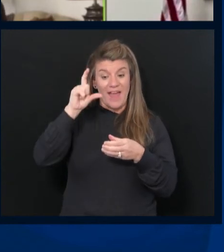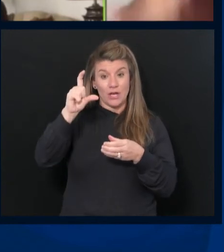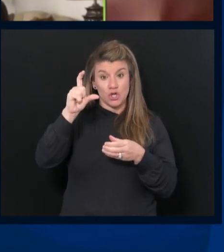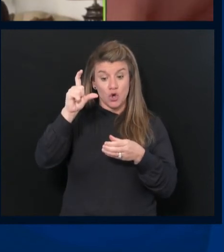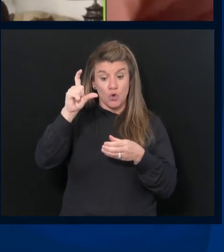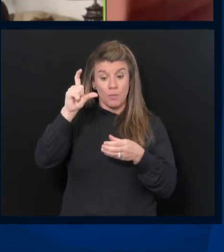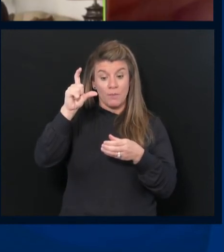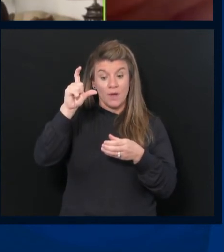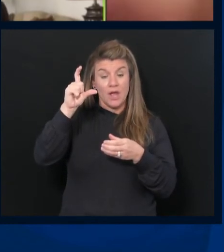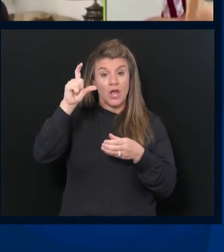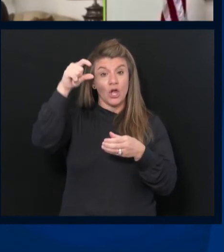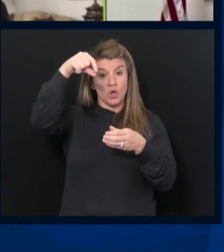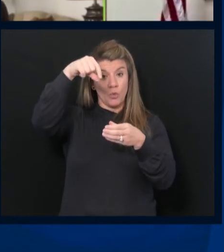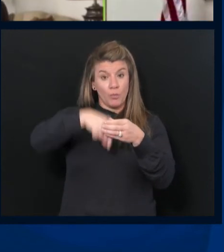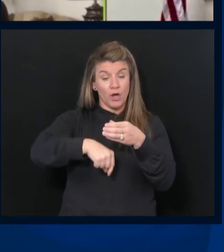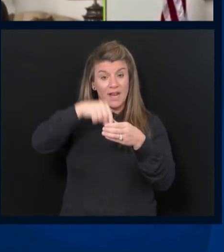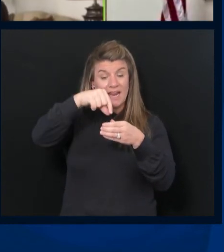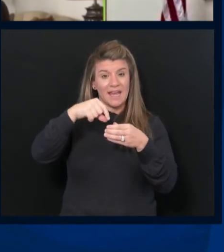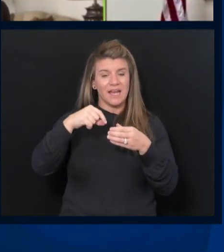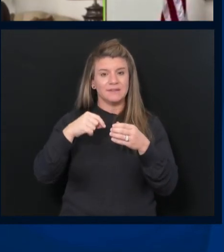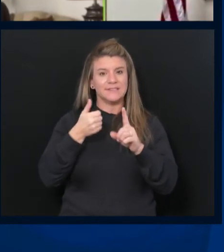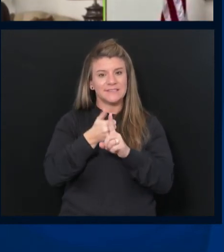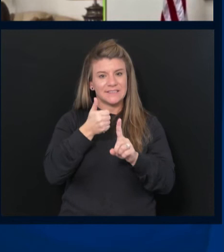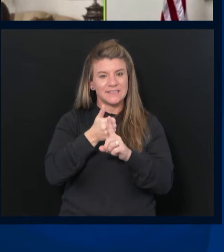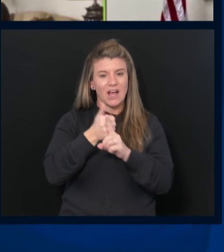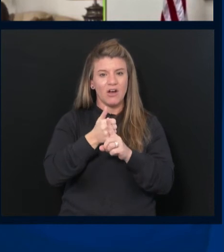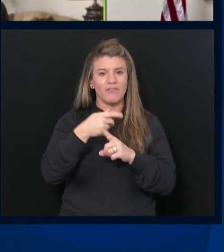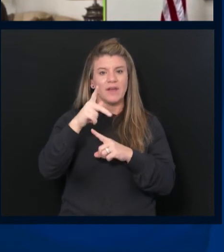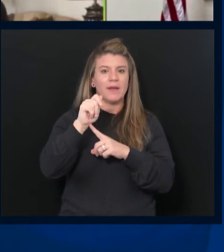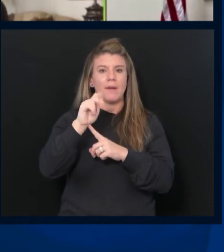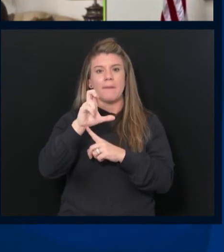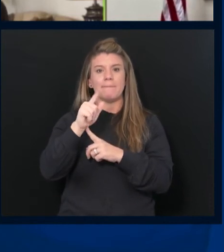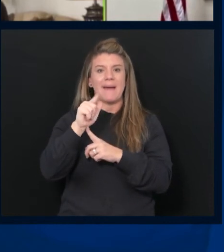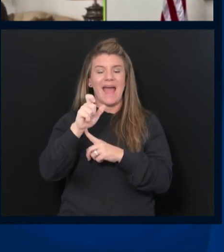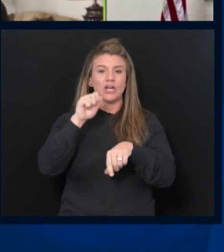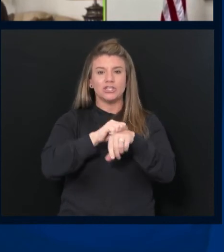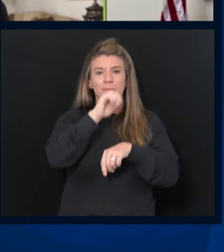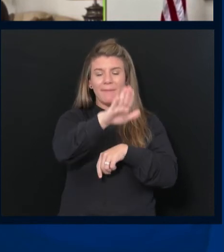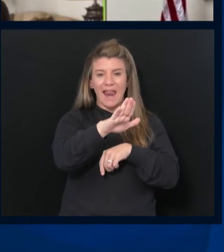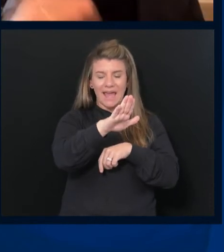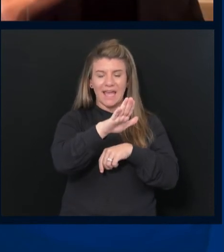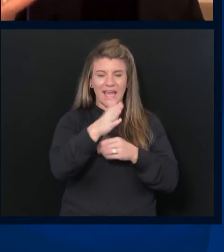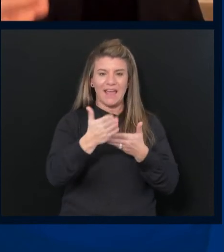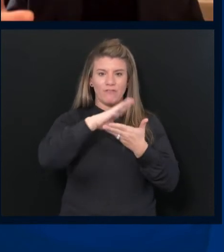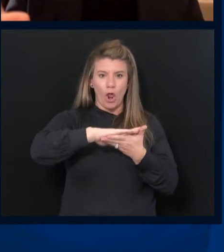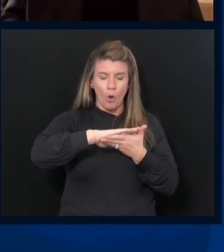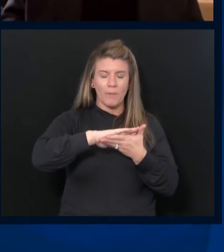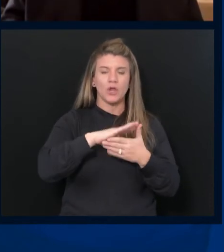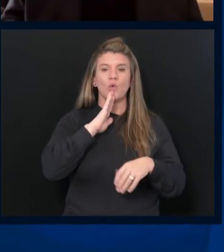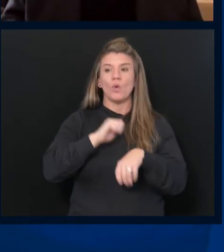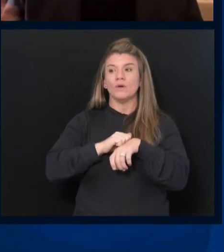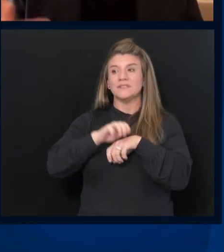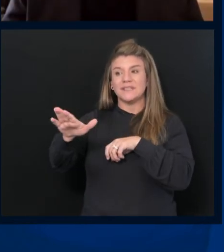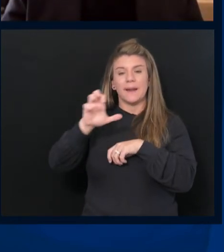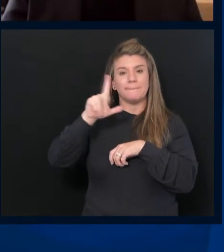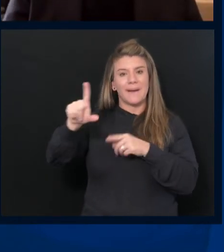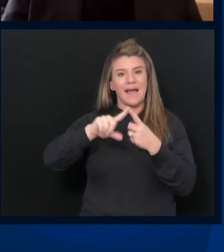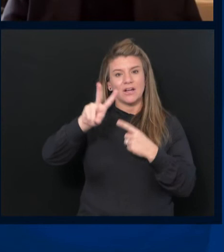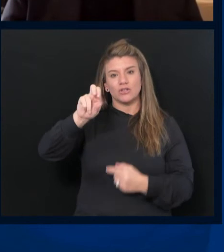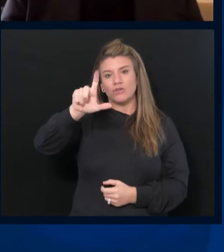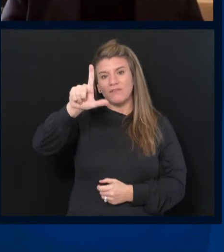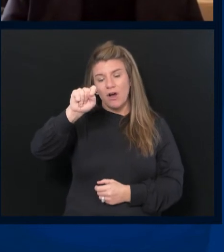a pre-packaged mailing envelope that will go back to Vault. And then within 24 to 48 hours,